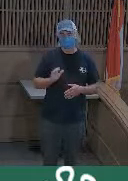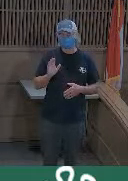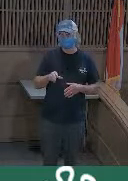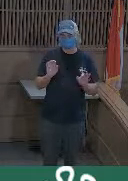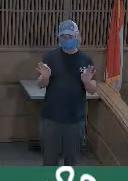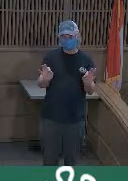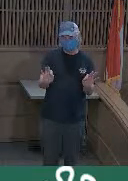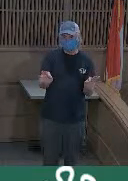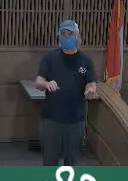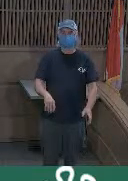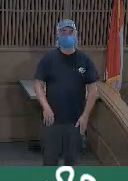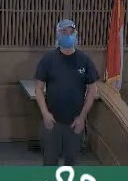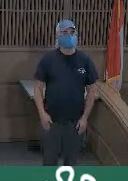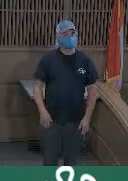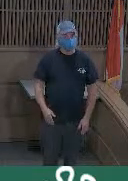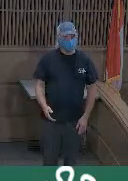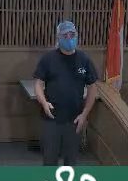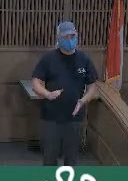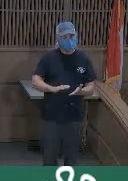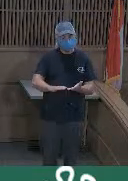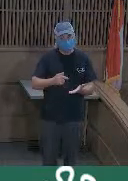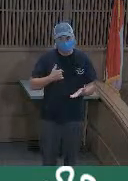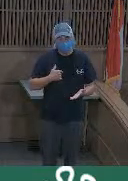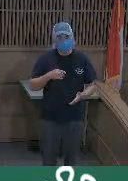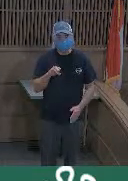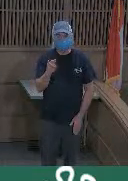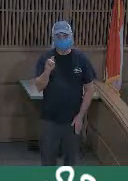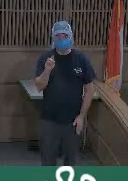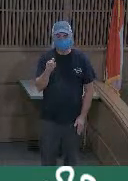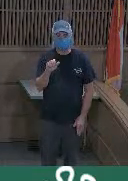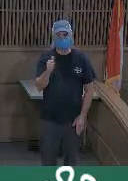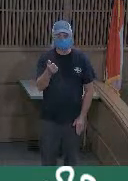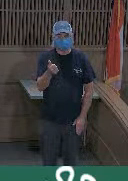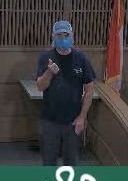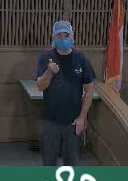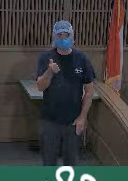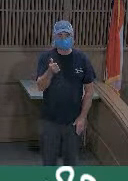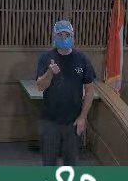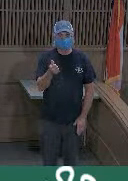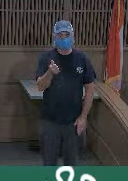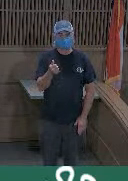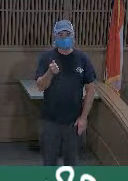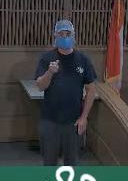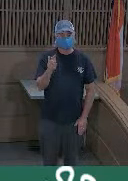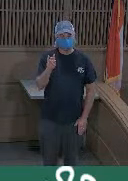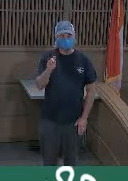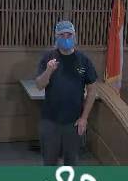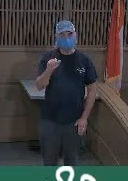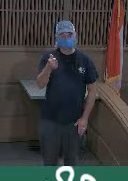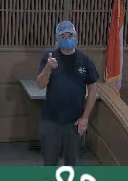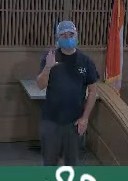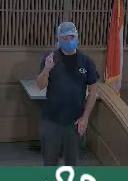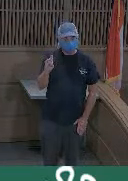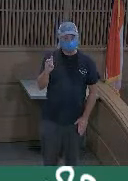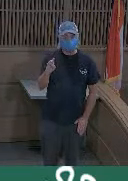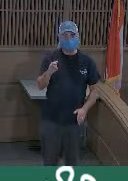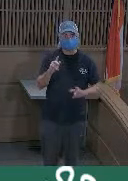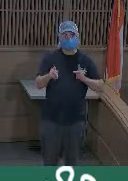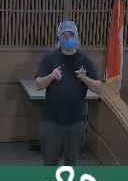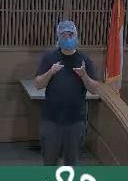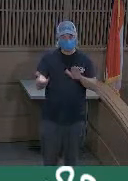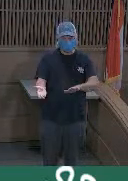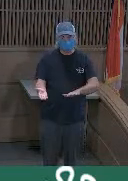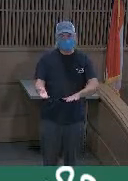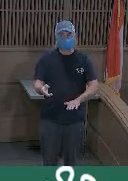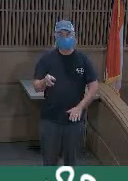weeks after the increase in the hospitalizations, and that's what we're seeing now. While it's true that we're taking care of